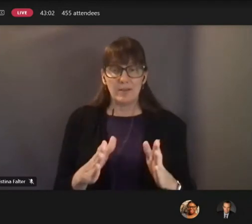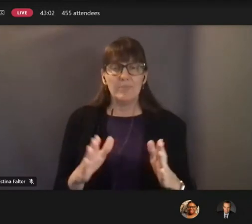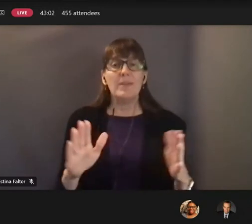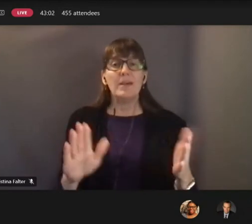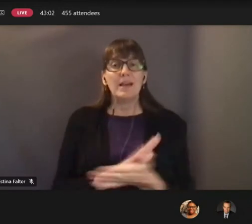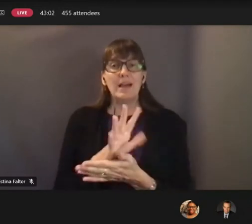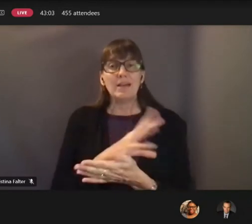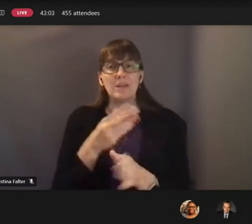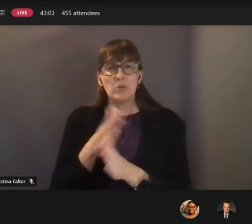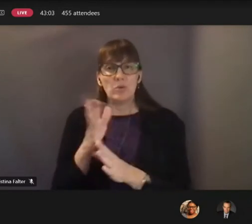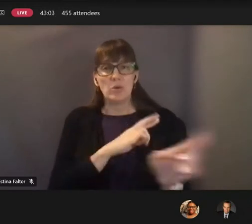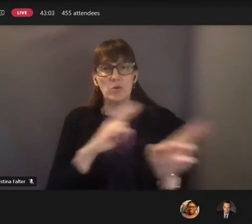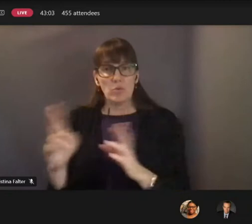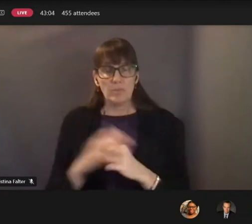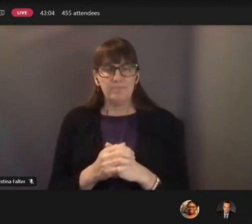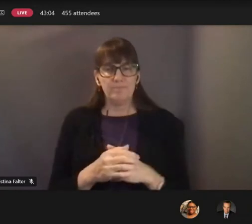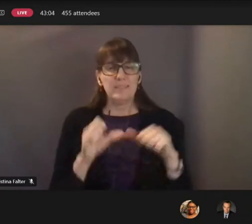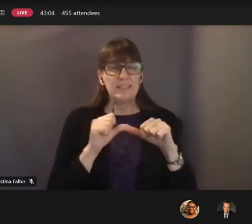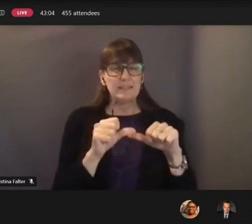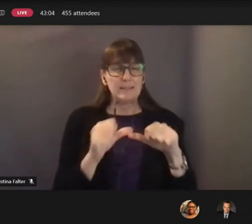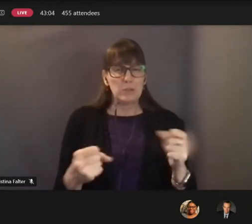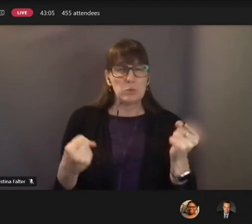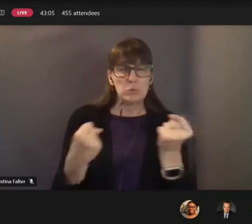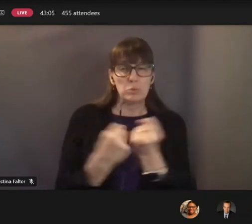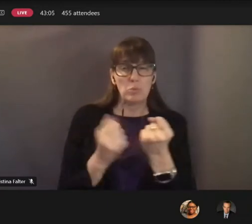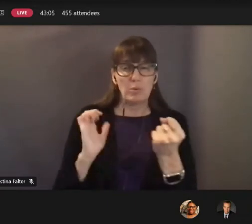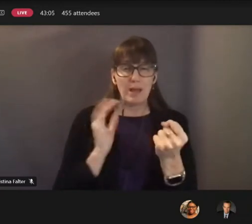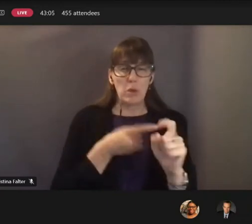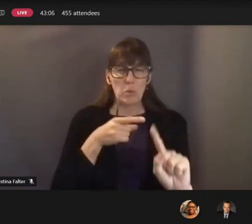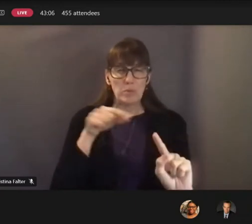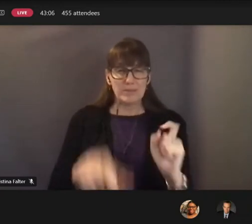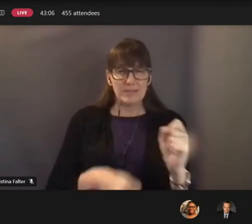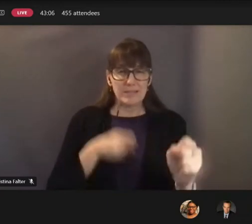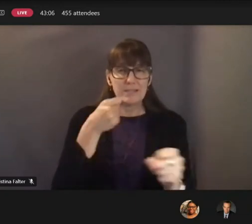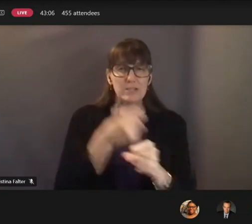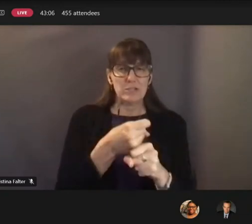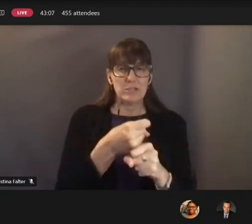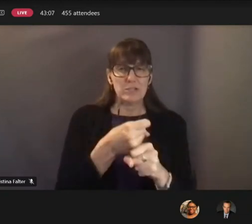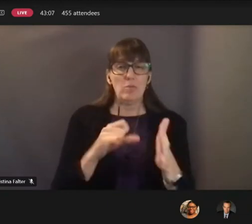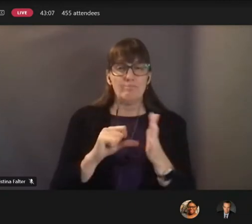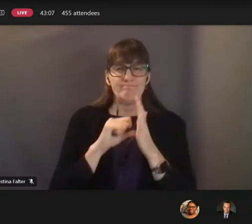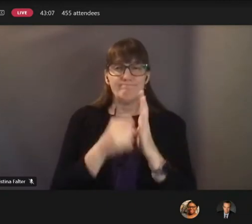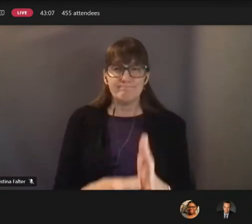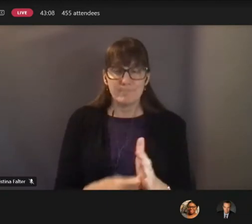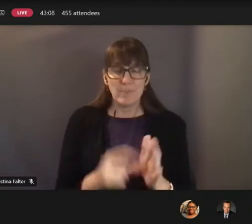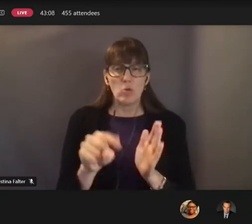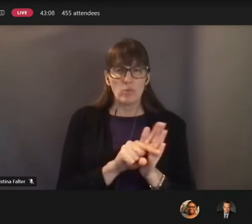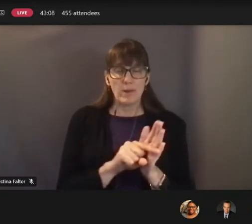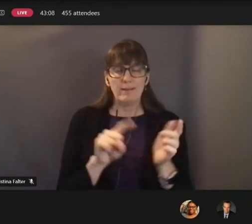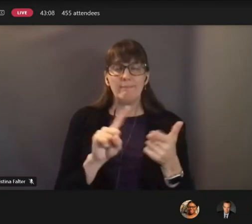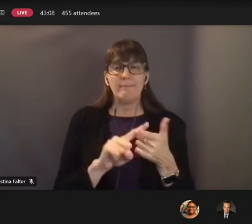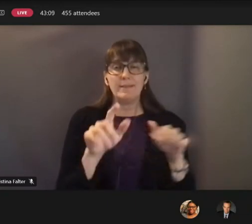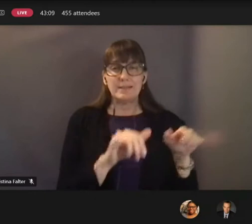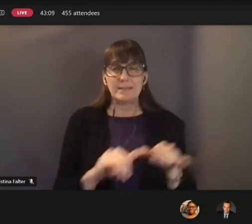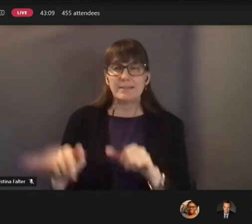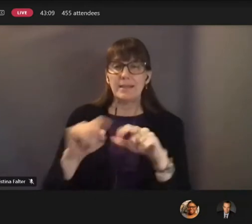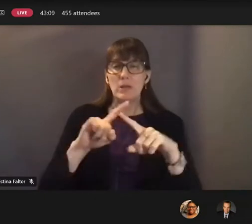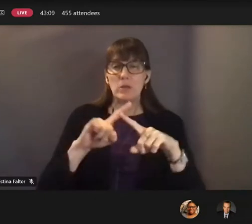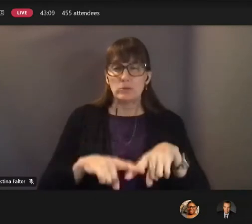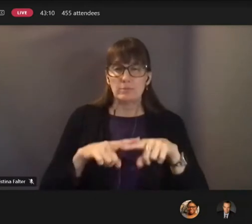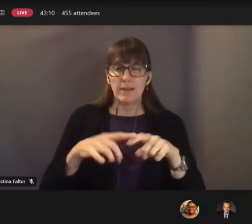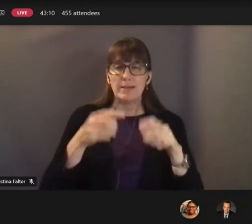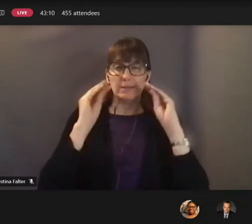quality instruction this year, I wanted to highlight some of our work in the areas of grading, standards-based instruction, assessment, and course